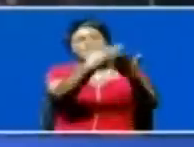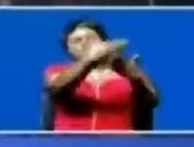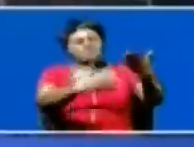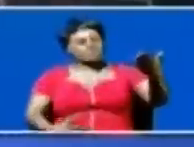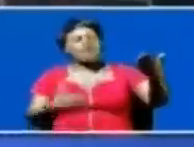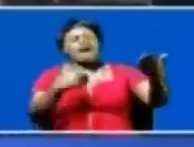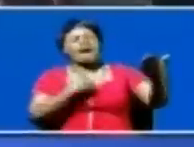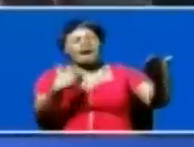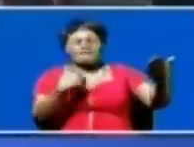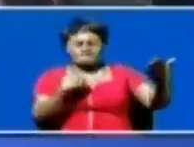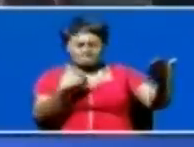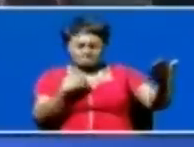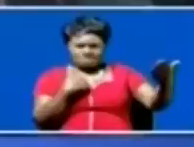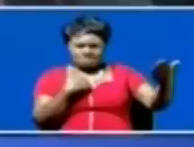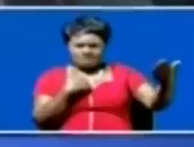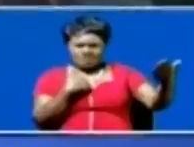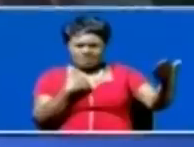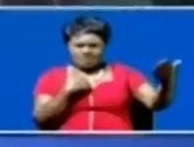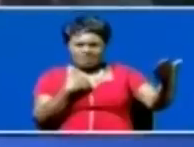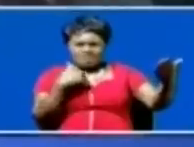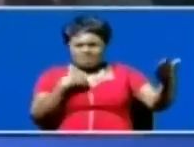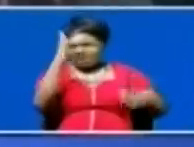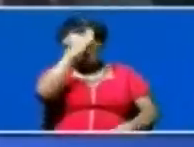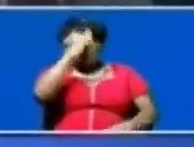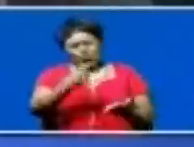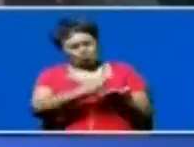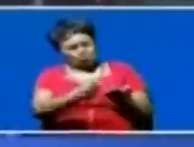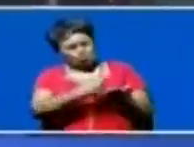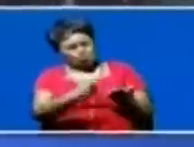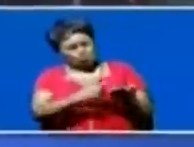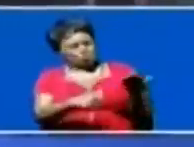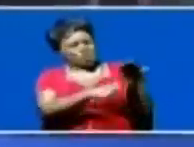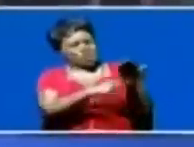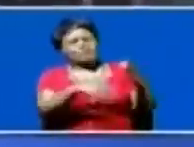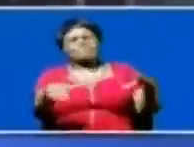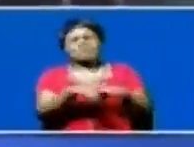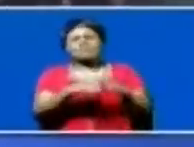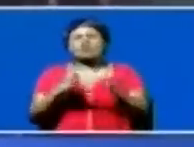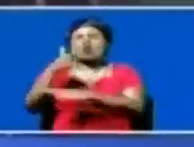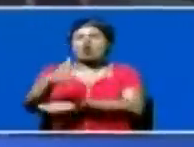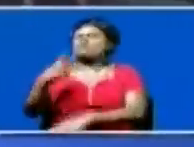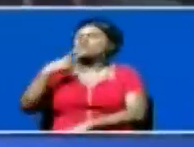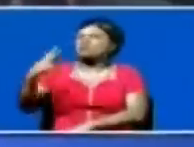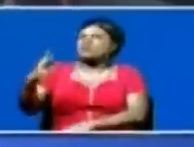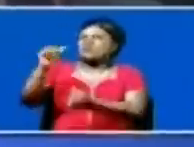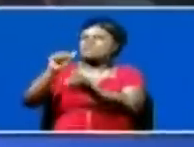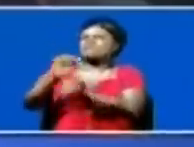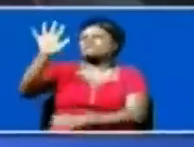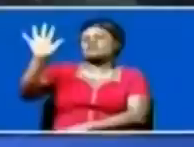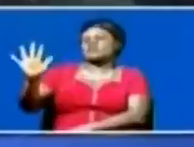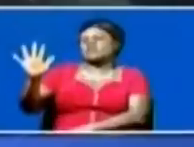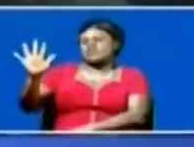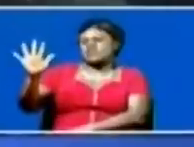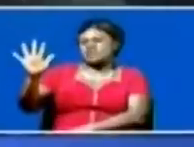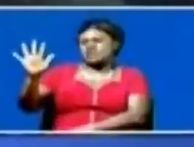the list of the members who are in, because I spent the whole afternoon writing the members who are in. We were more than 215 that they are alleging,